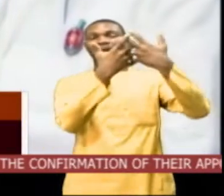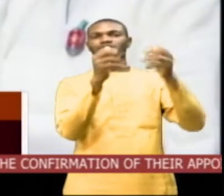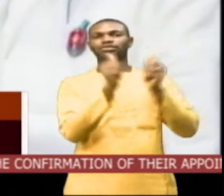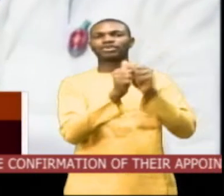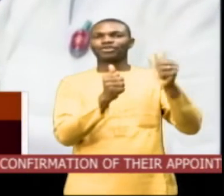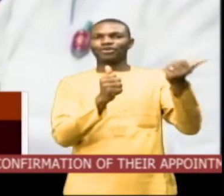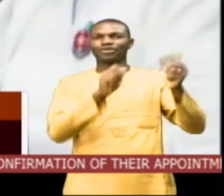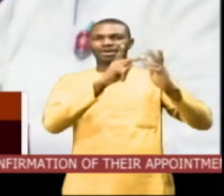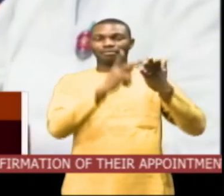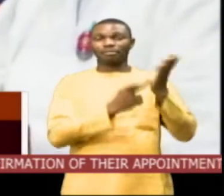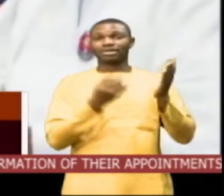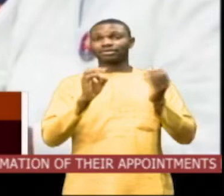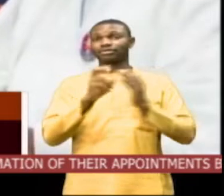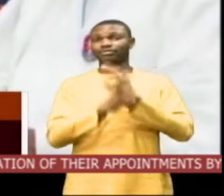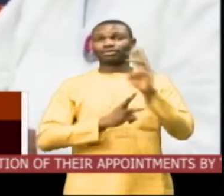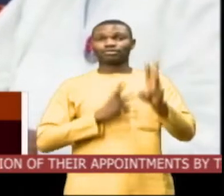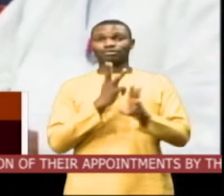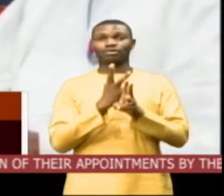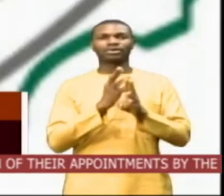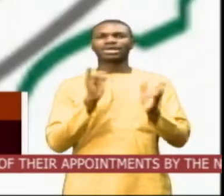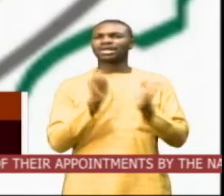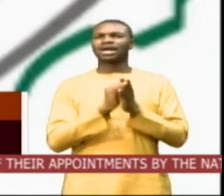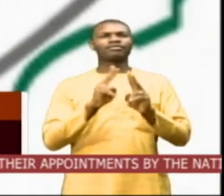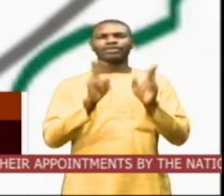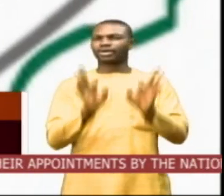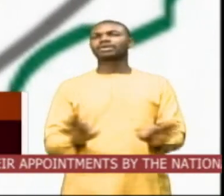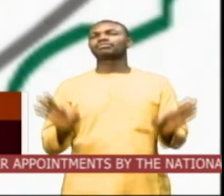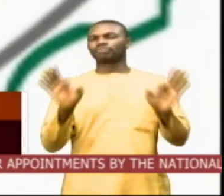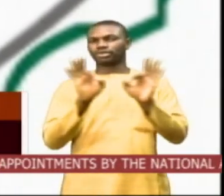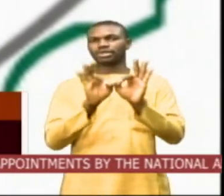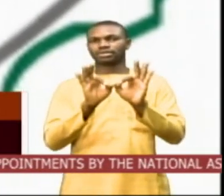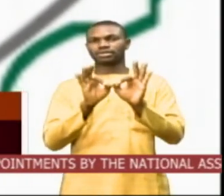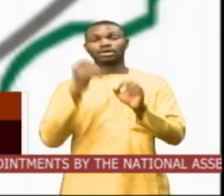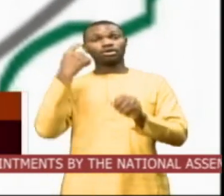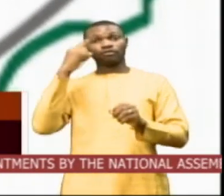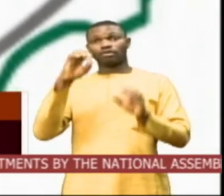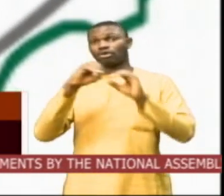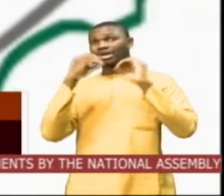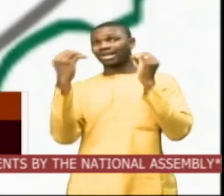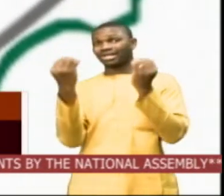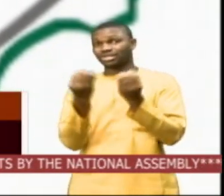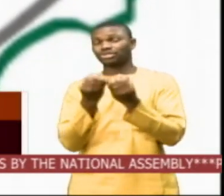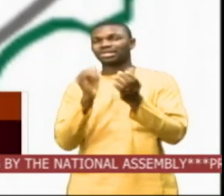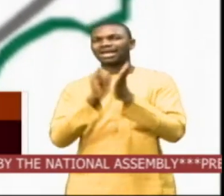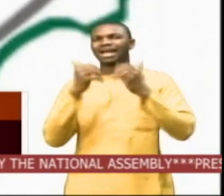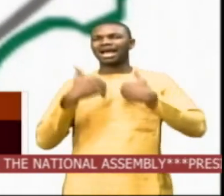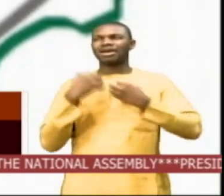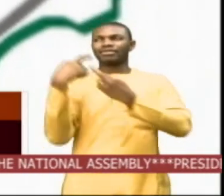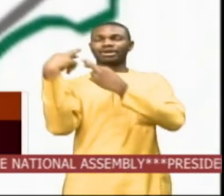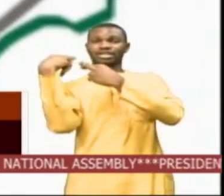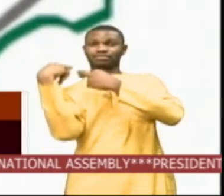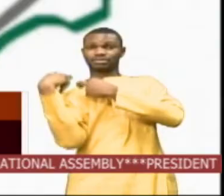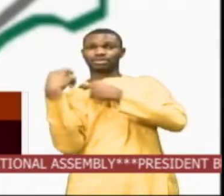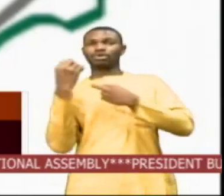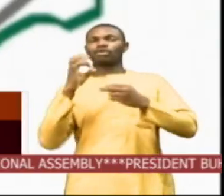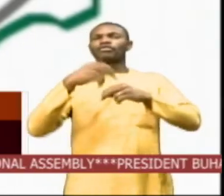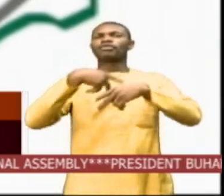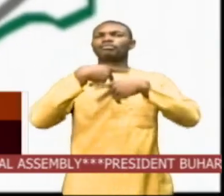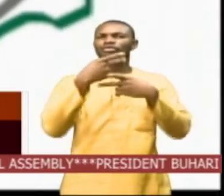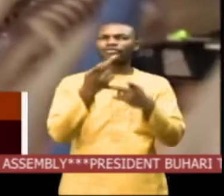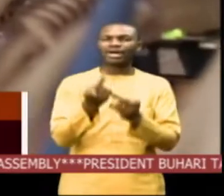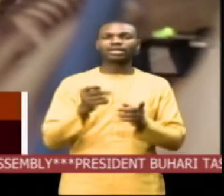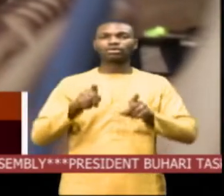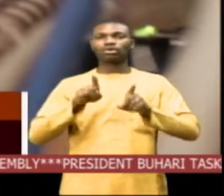ministries, departments and agencies, it can be a daunting task, especially without getting the